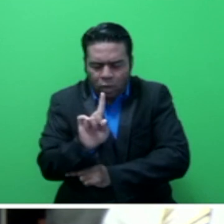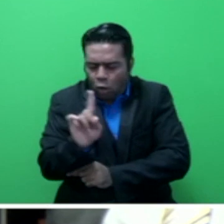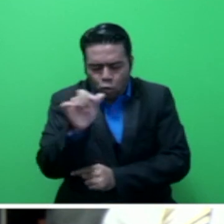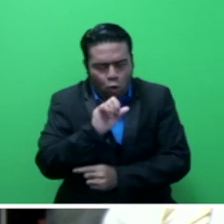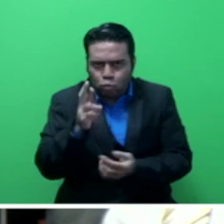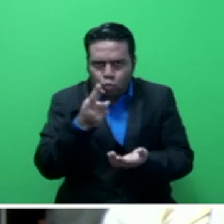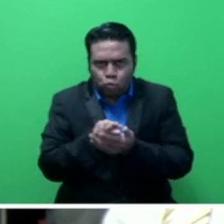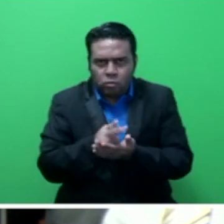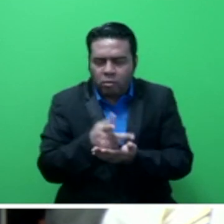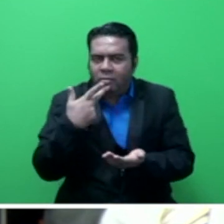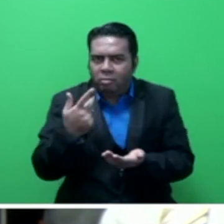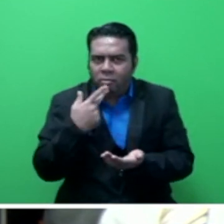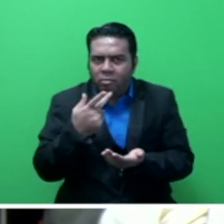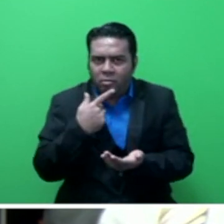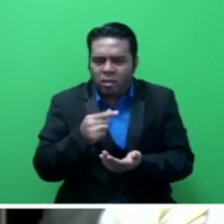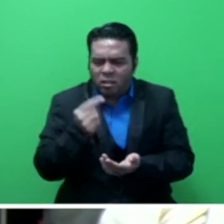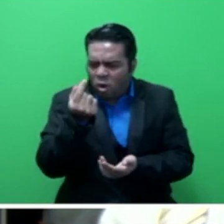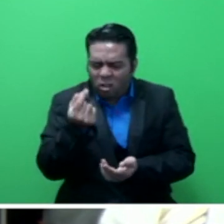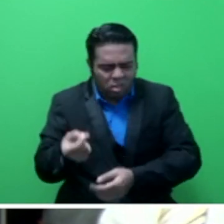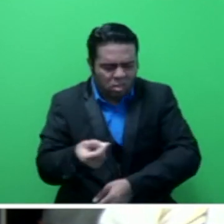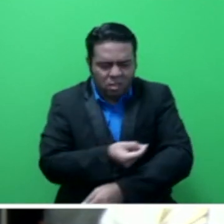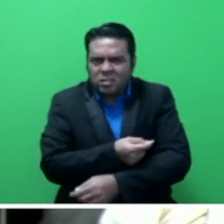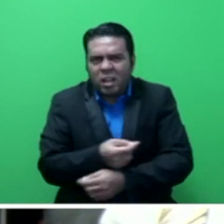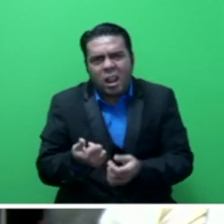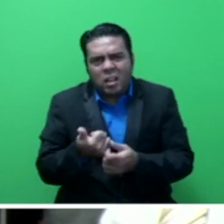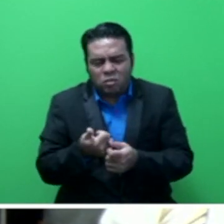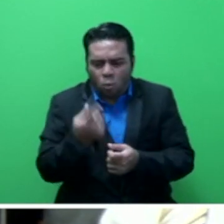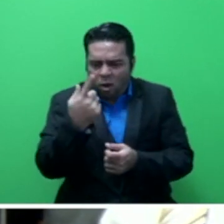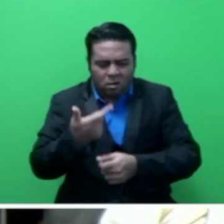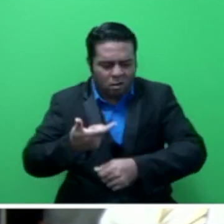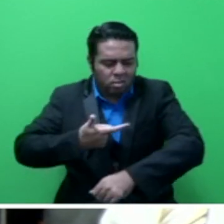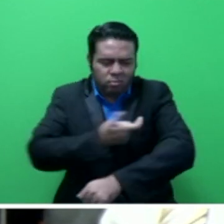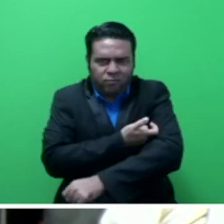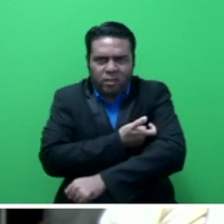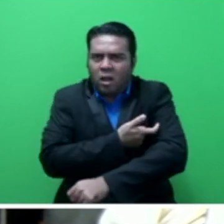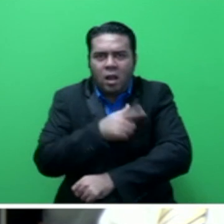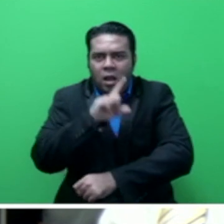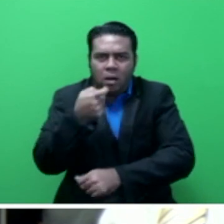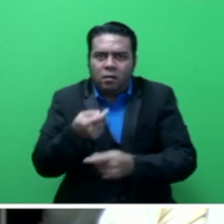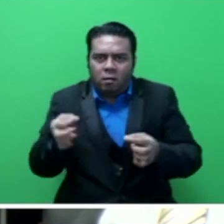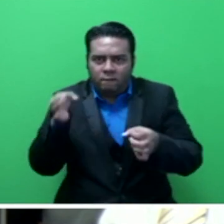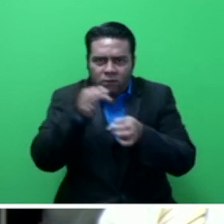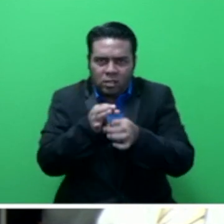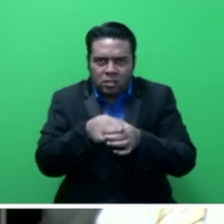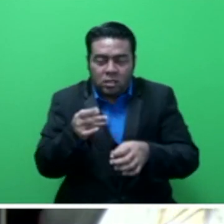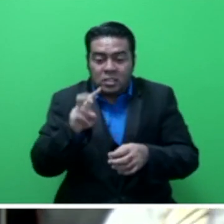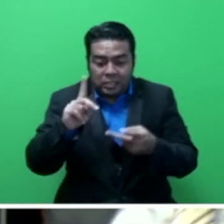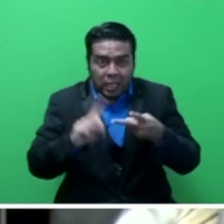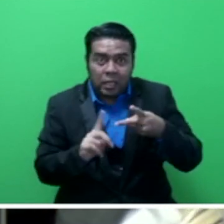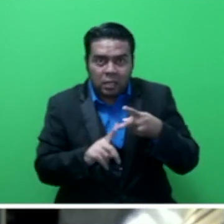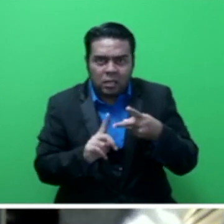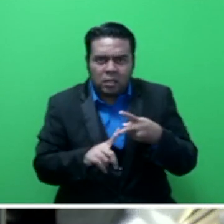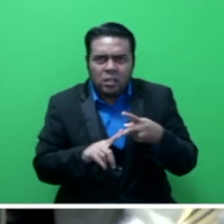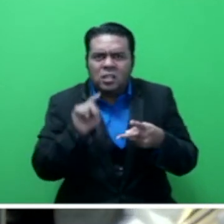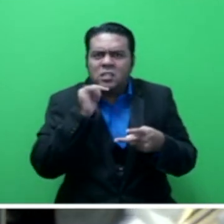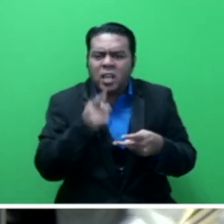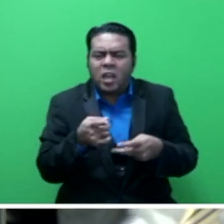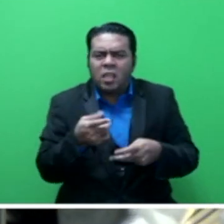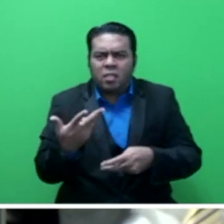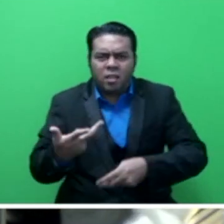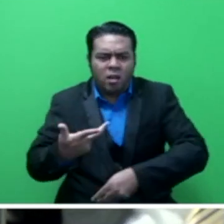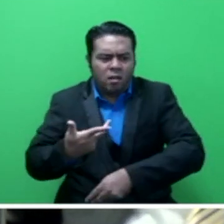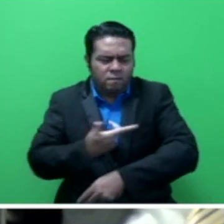exist, is too large to insert within an immunization shot. The second, the vaccine contains meat products. Again,